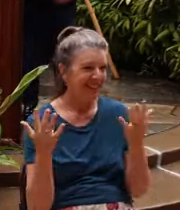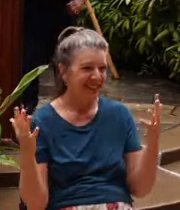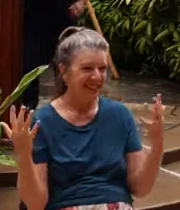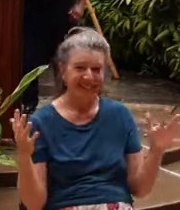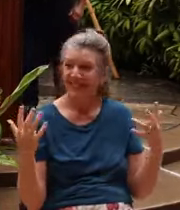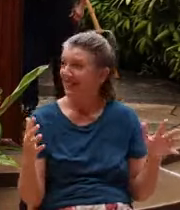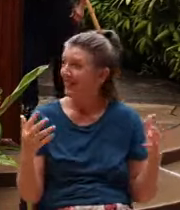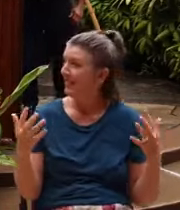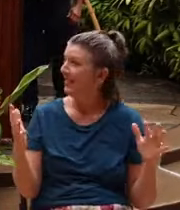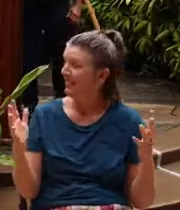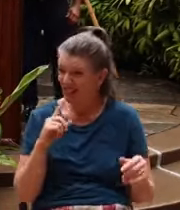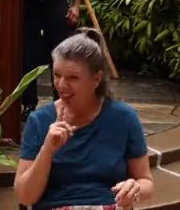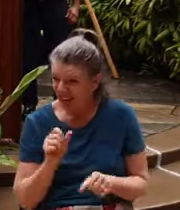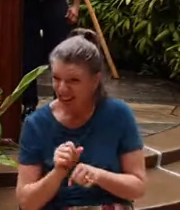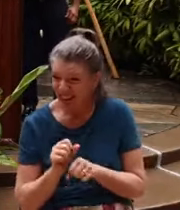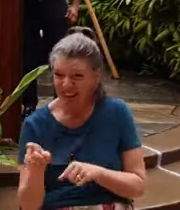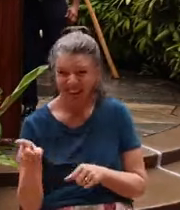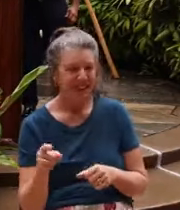You sure?